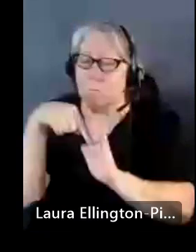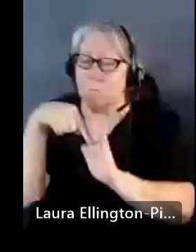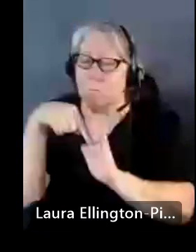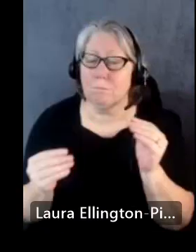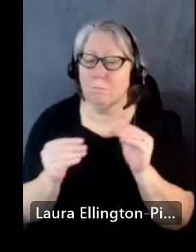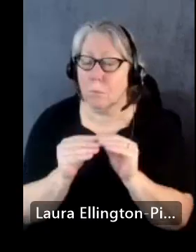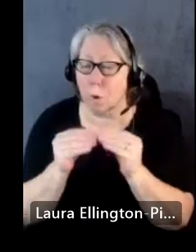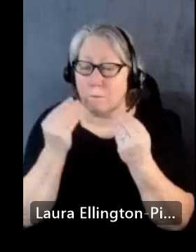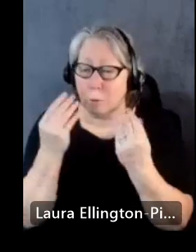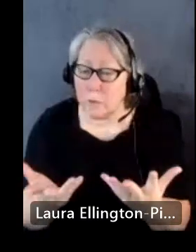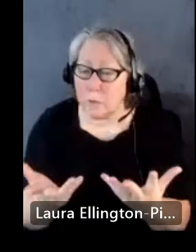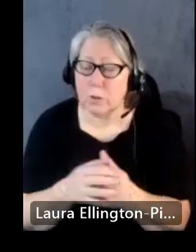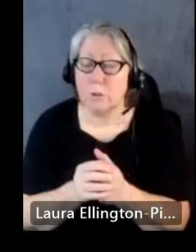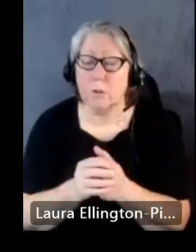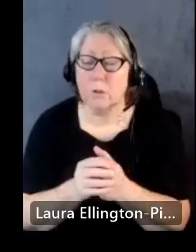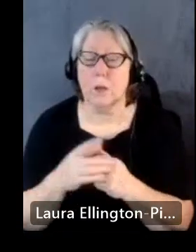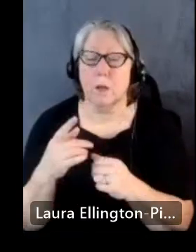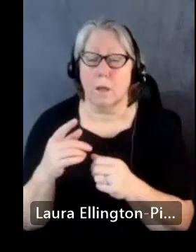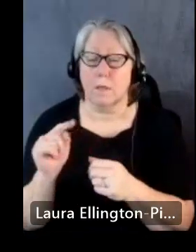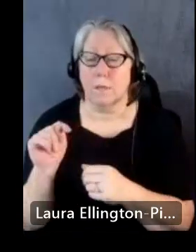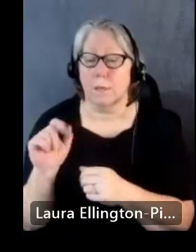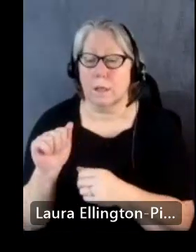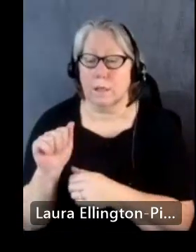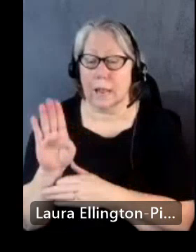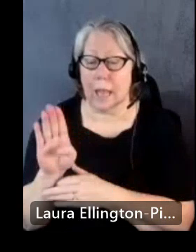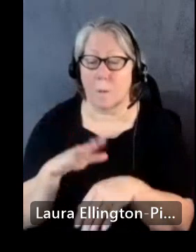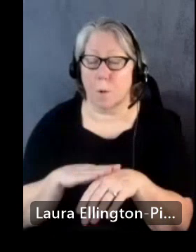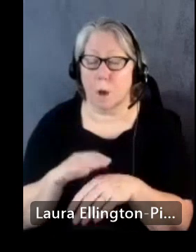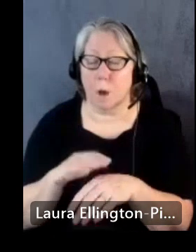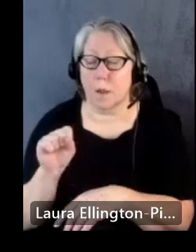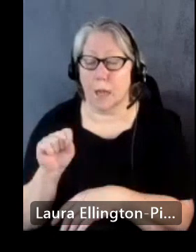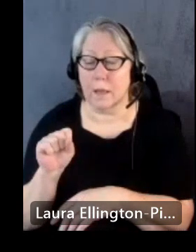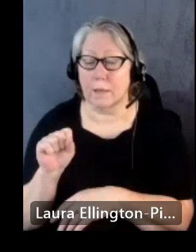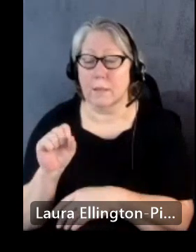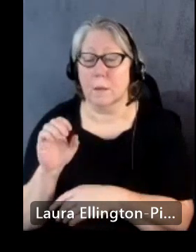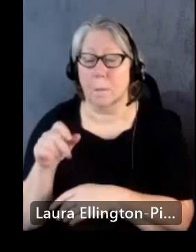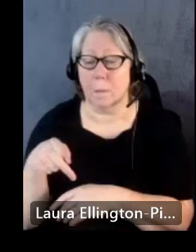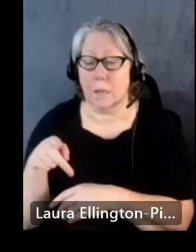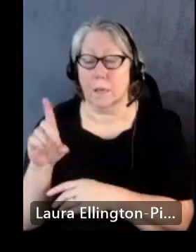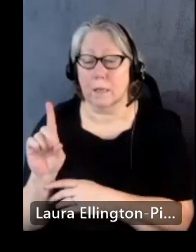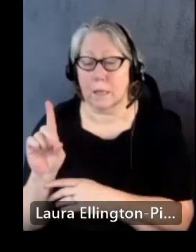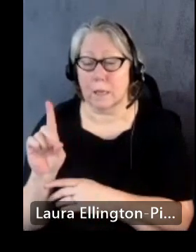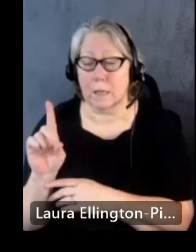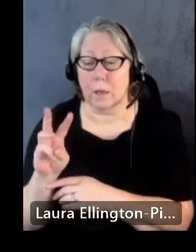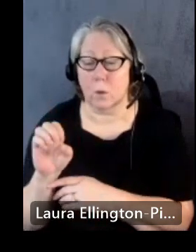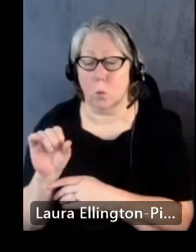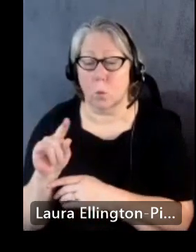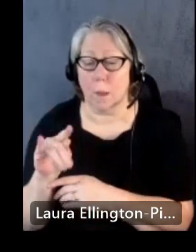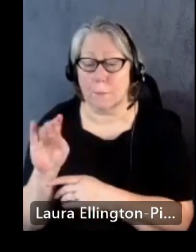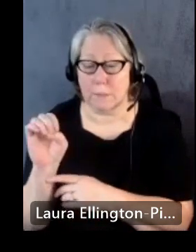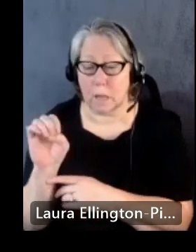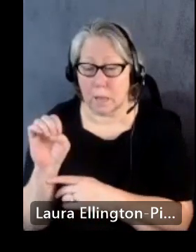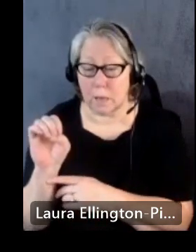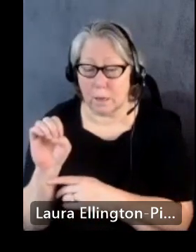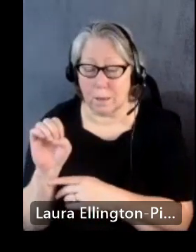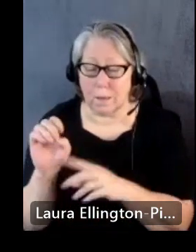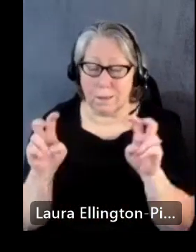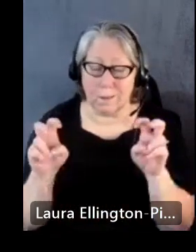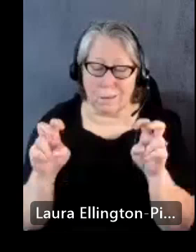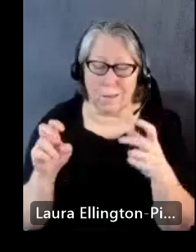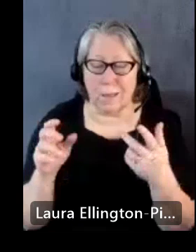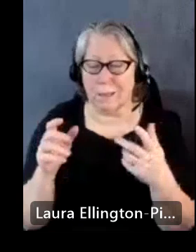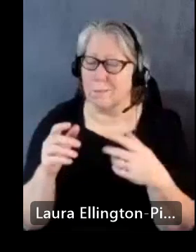information on BFM, there's a tab on the SBD website that has training materials and videos, like 4 or 5